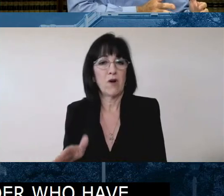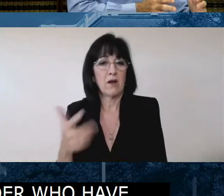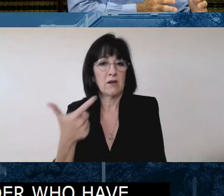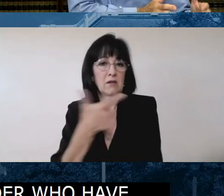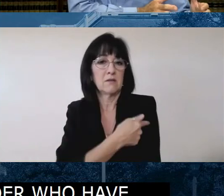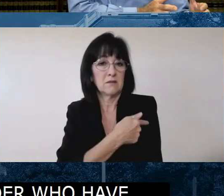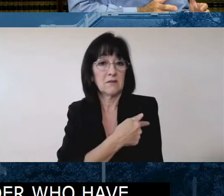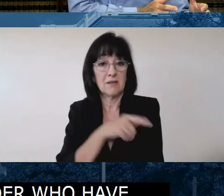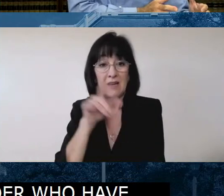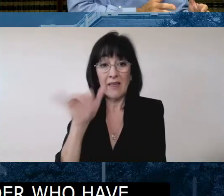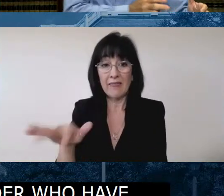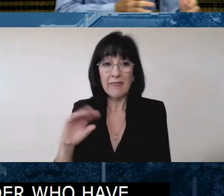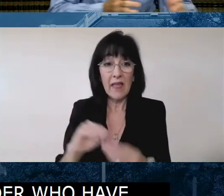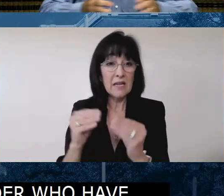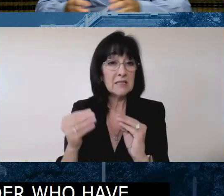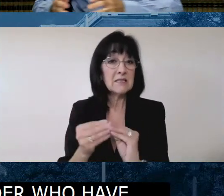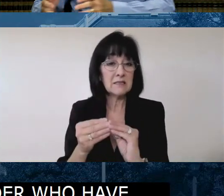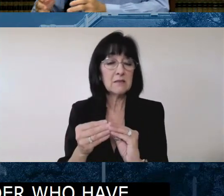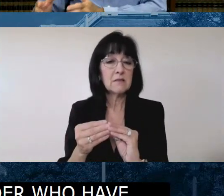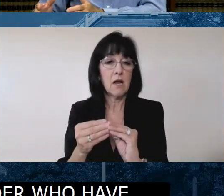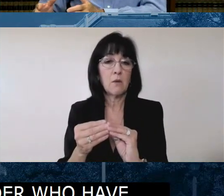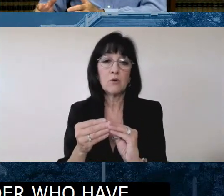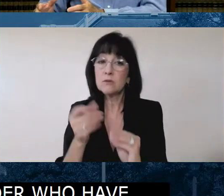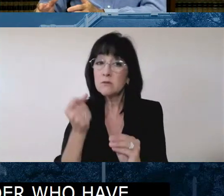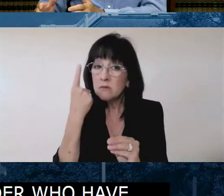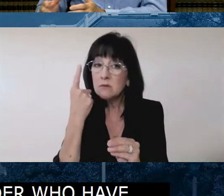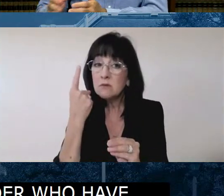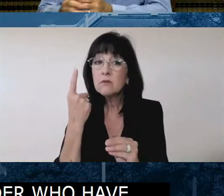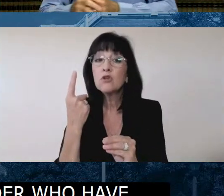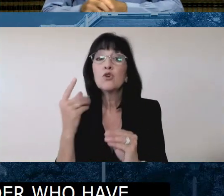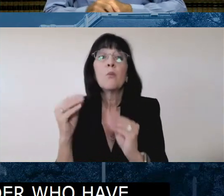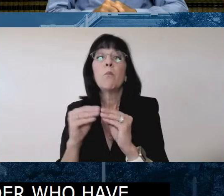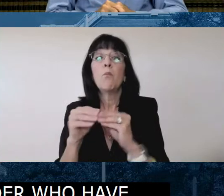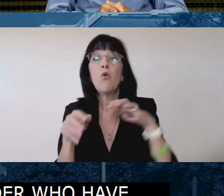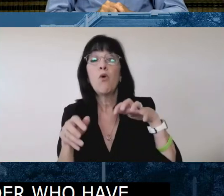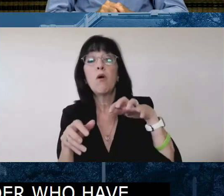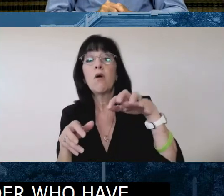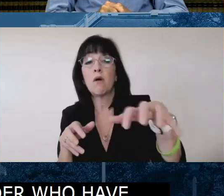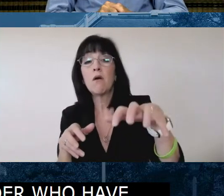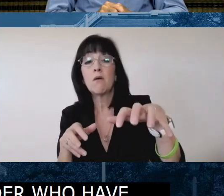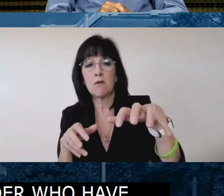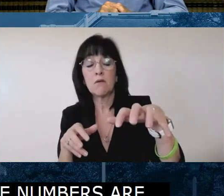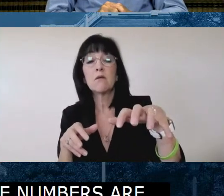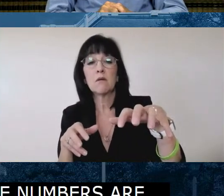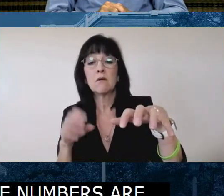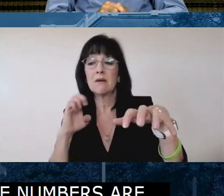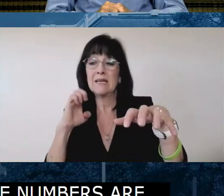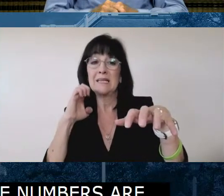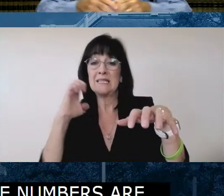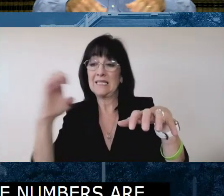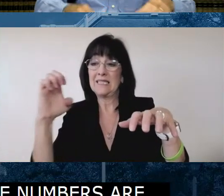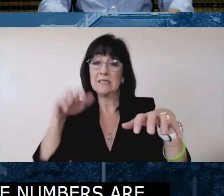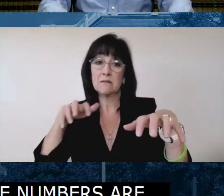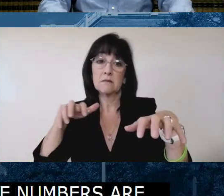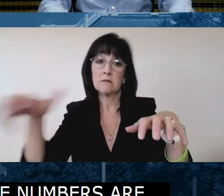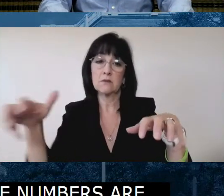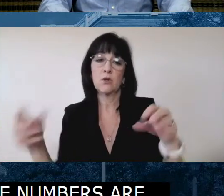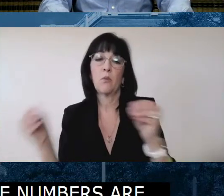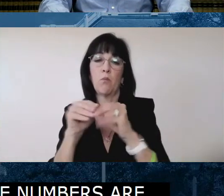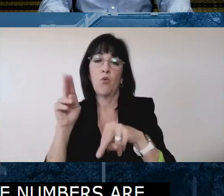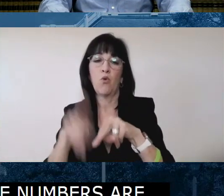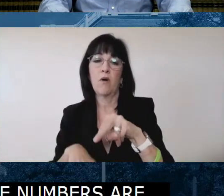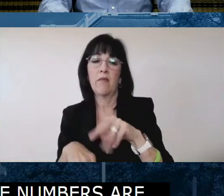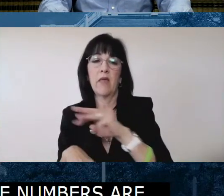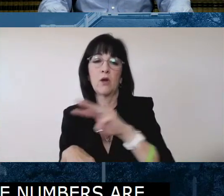numbers are stronger in eastern Sussex than they are in western Sussex, but only 40% of those in